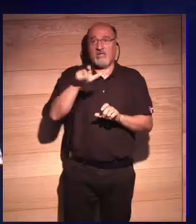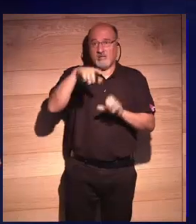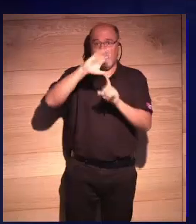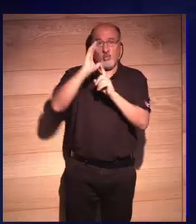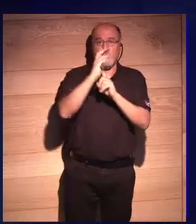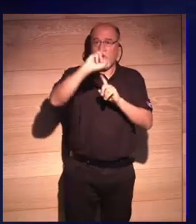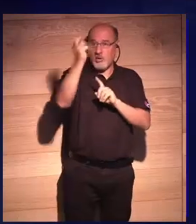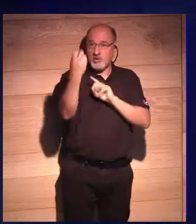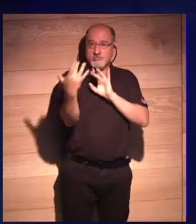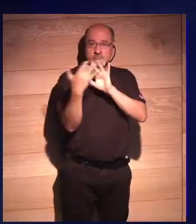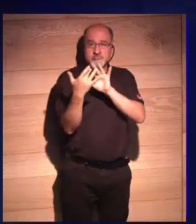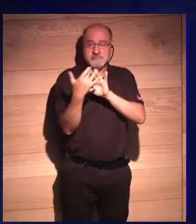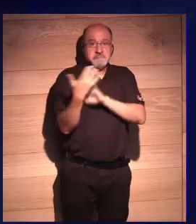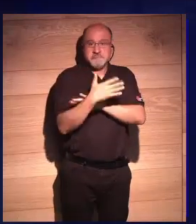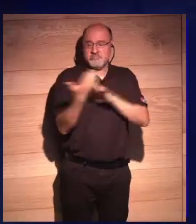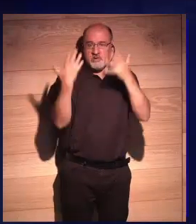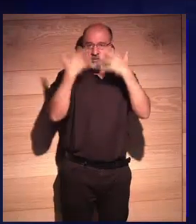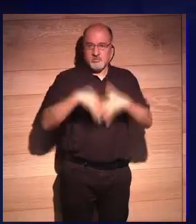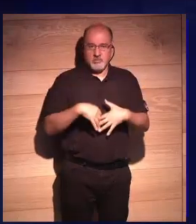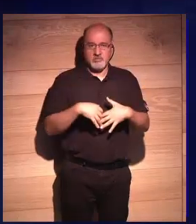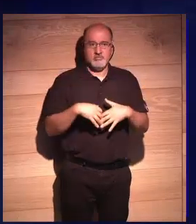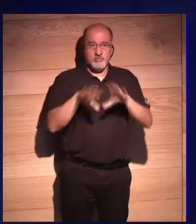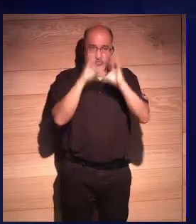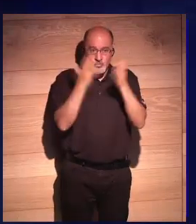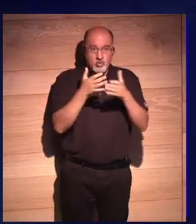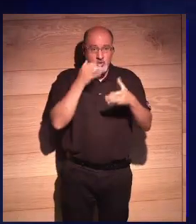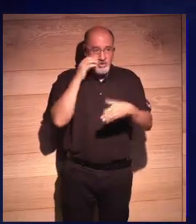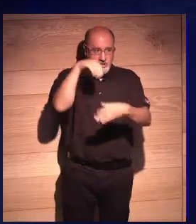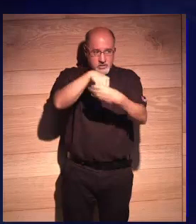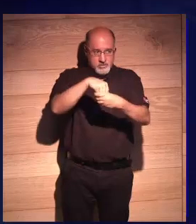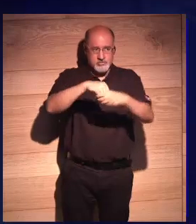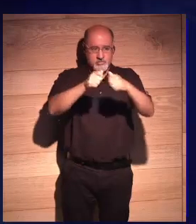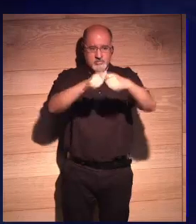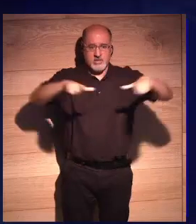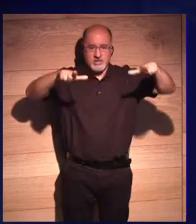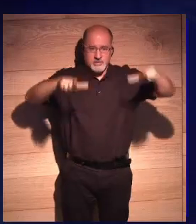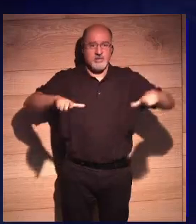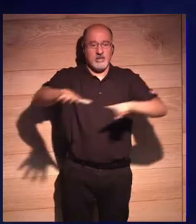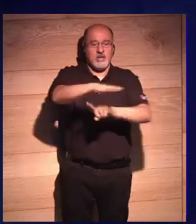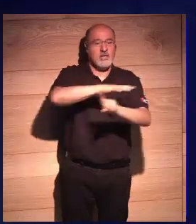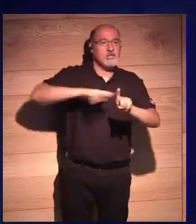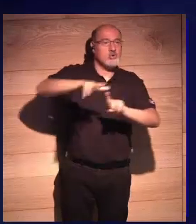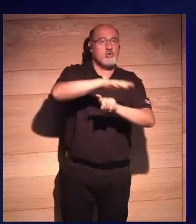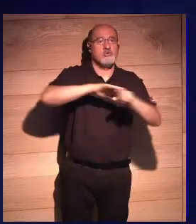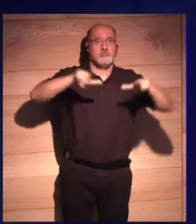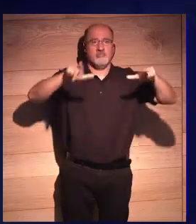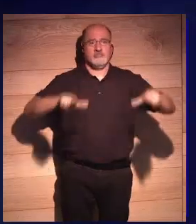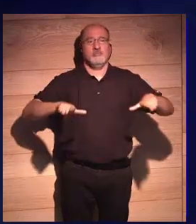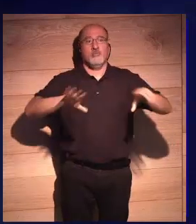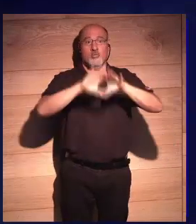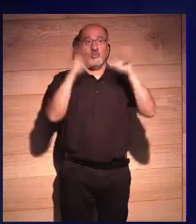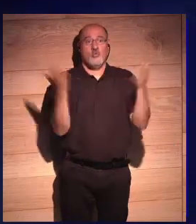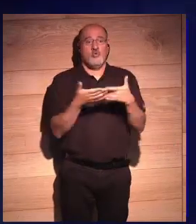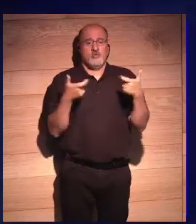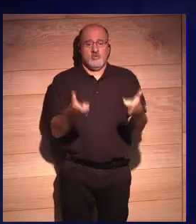about that? I don't have to take a plane. I can get immersed into a virtual world because the environment is reproduced,